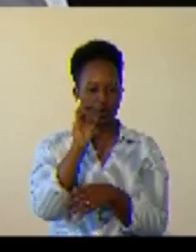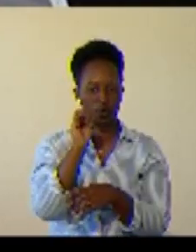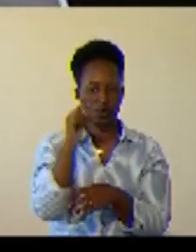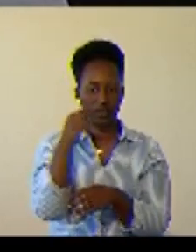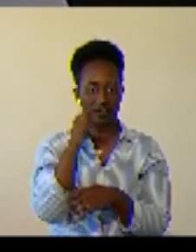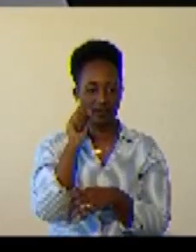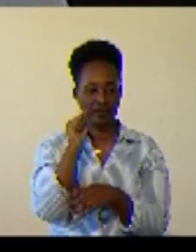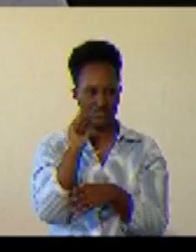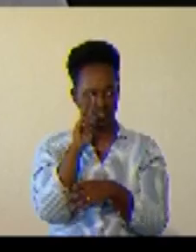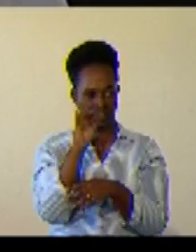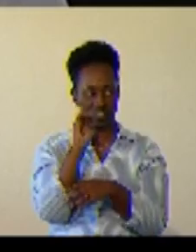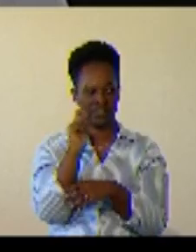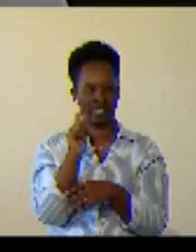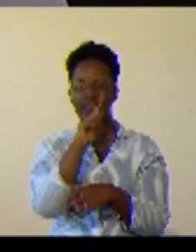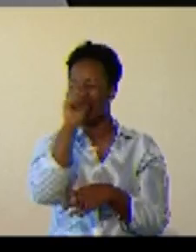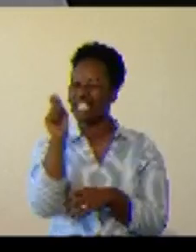melting point,